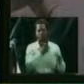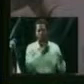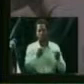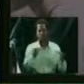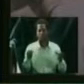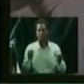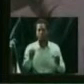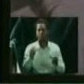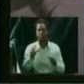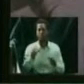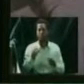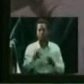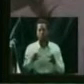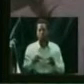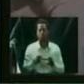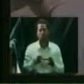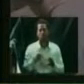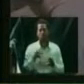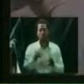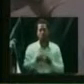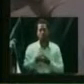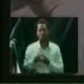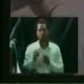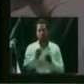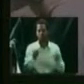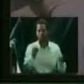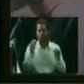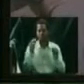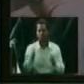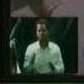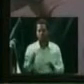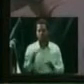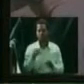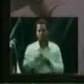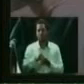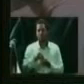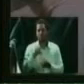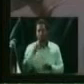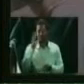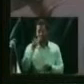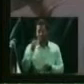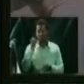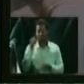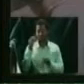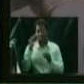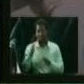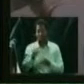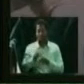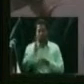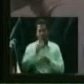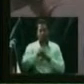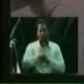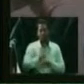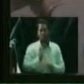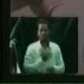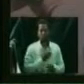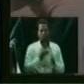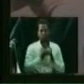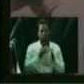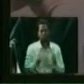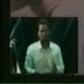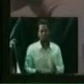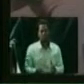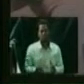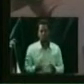cutting or eliminating programs and teaching staff, cuts that directly affect the children in our classroom as part of ongoing reductions in